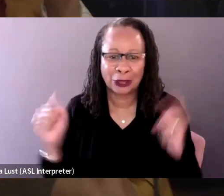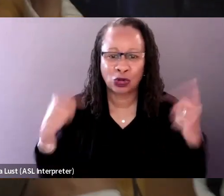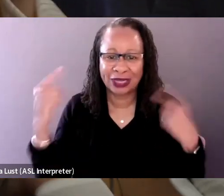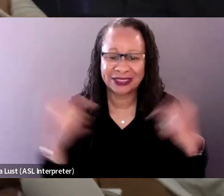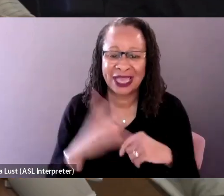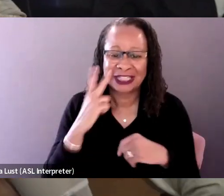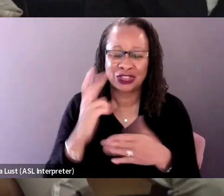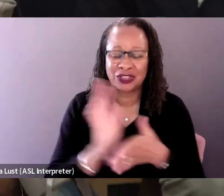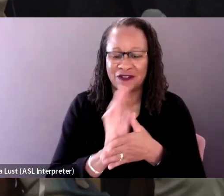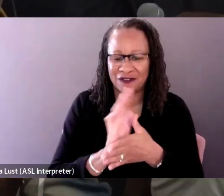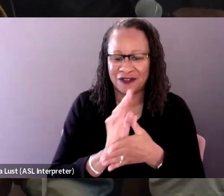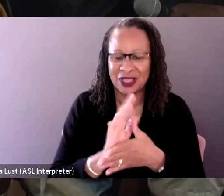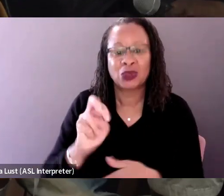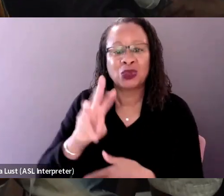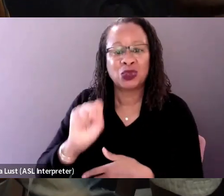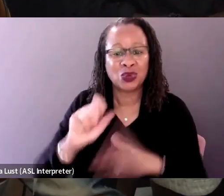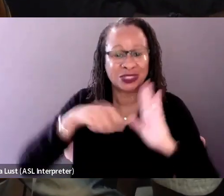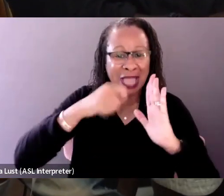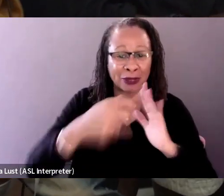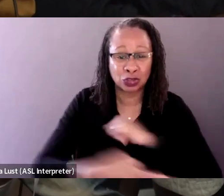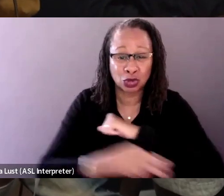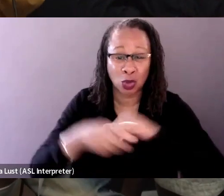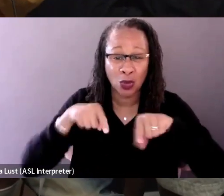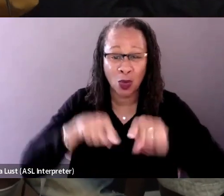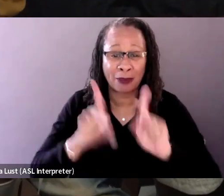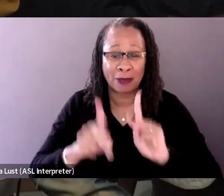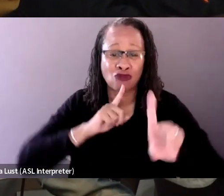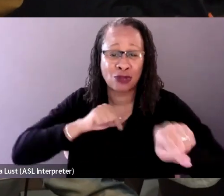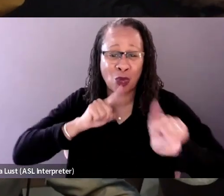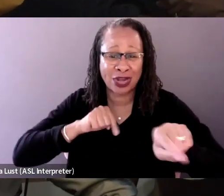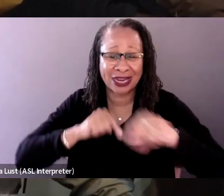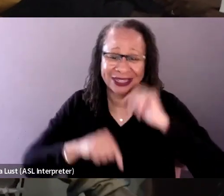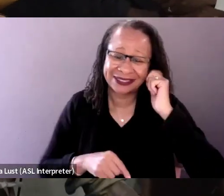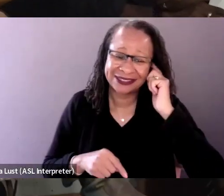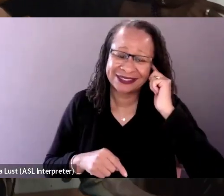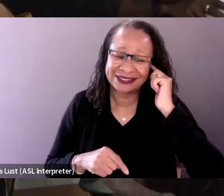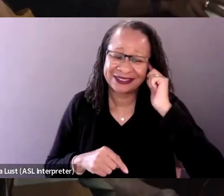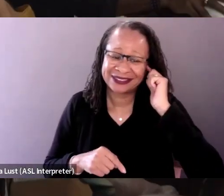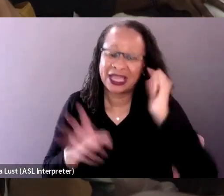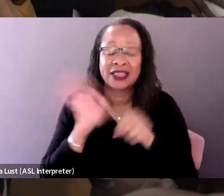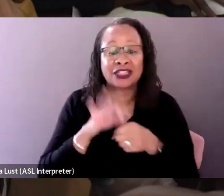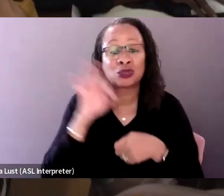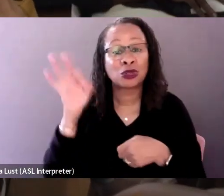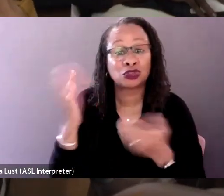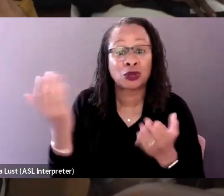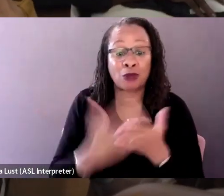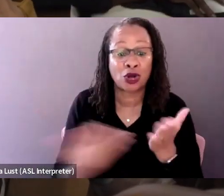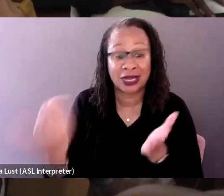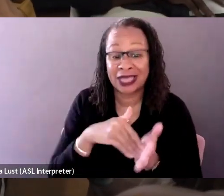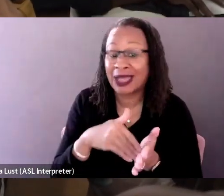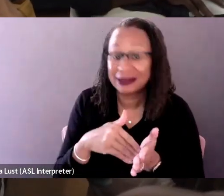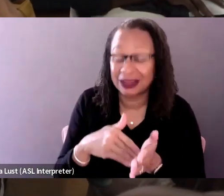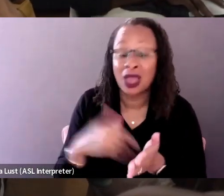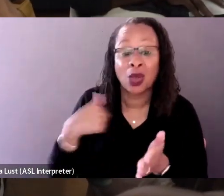news cameras getting stolen while people are reporting, and so it'd be like the spirituality part again. Like we were blessed this